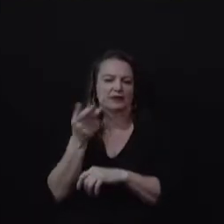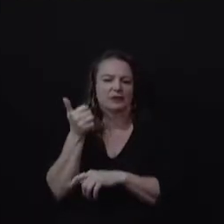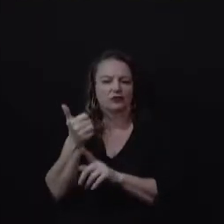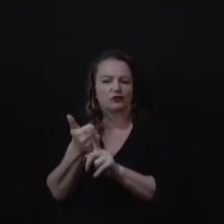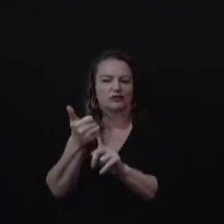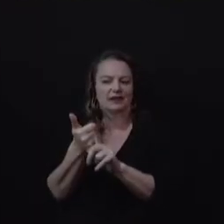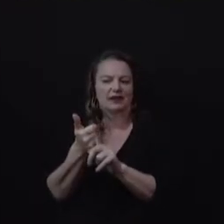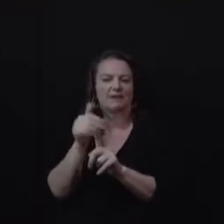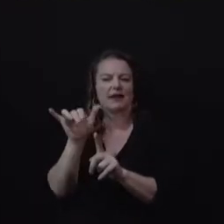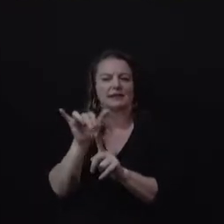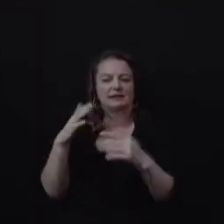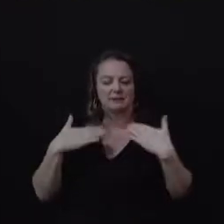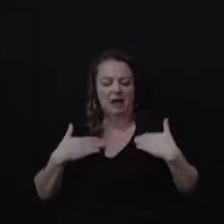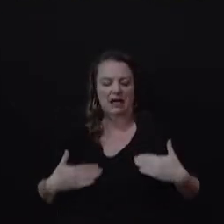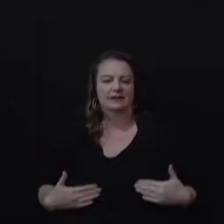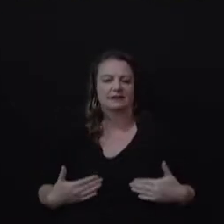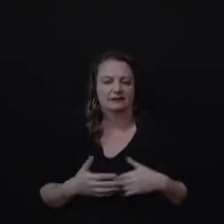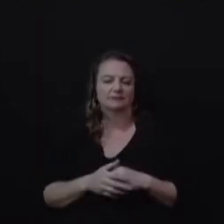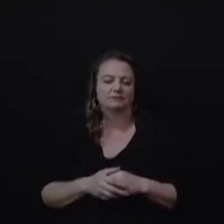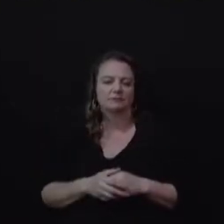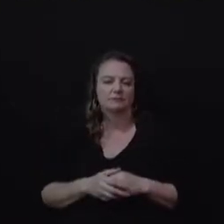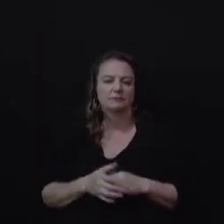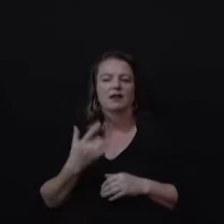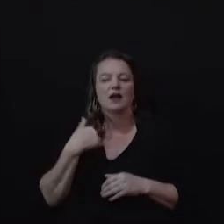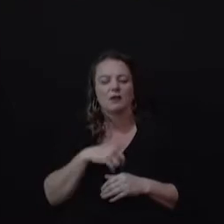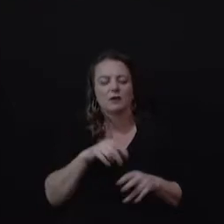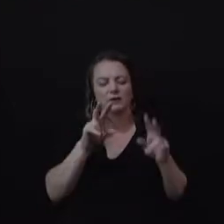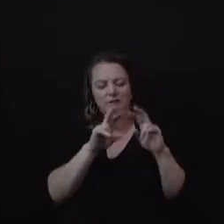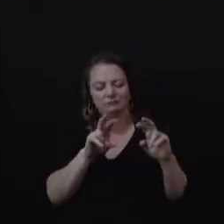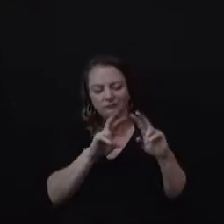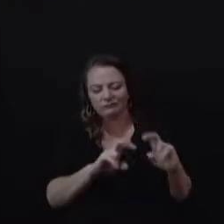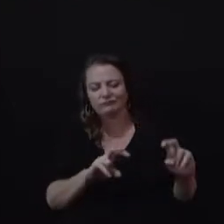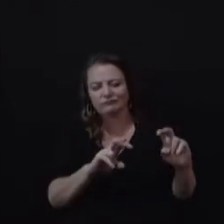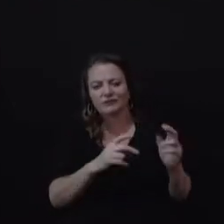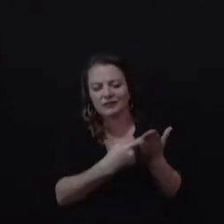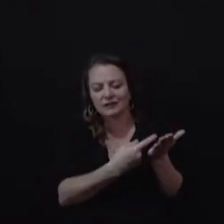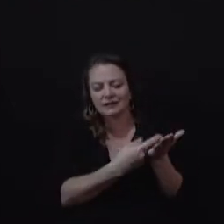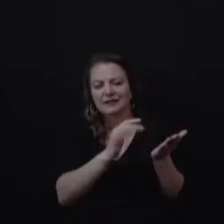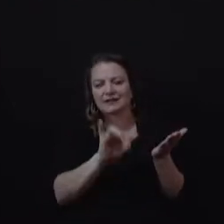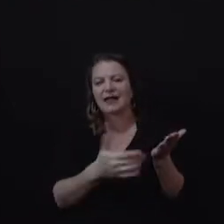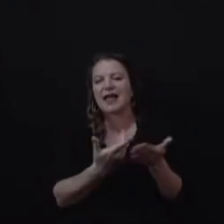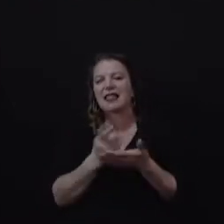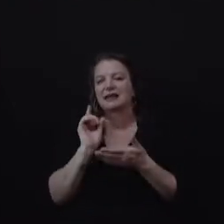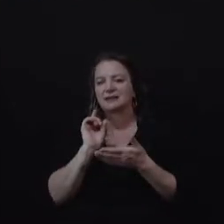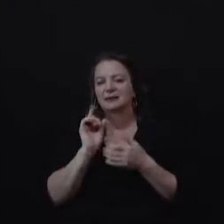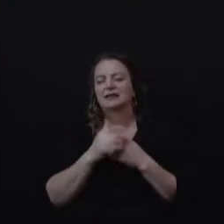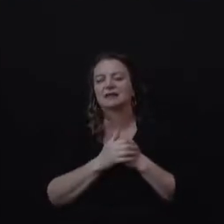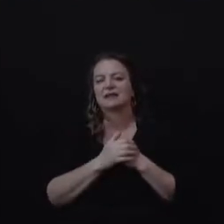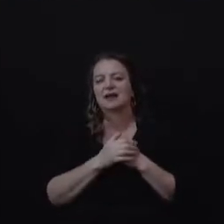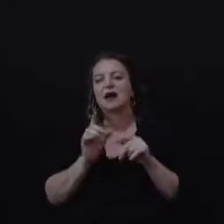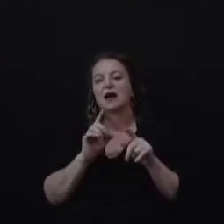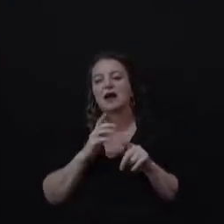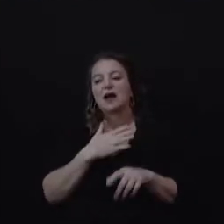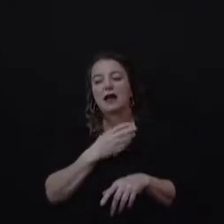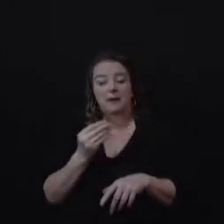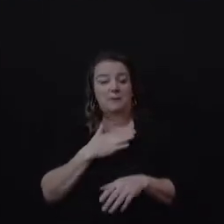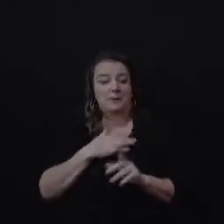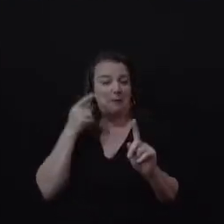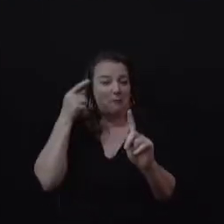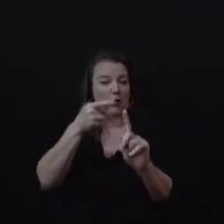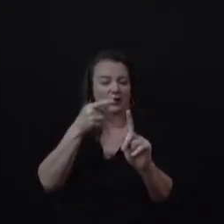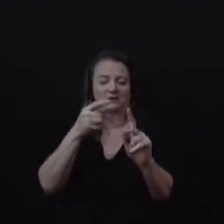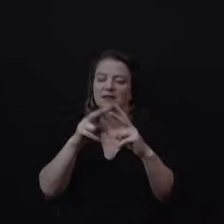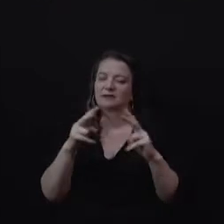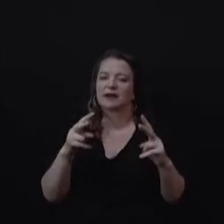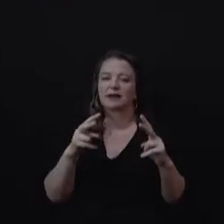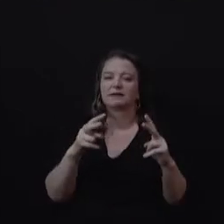the body of Christ. We were digging into that last Wednesday. And the point that I shared, which was very personal,